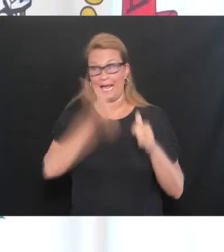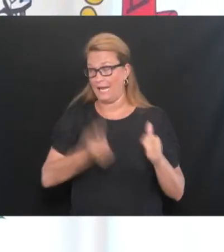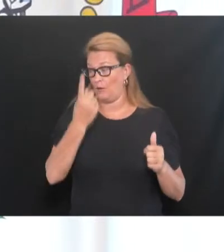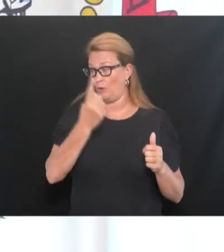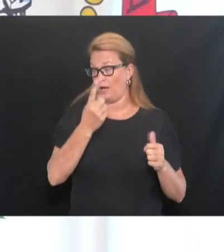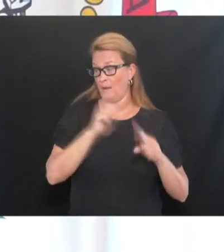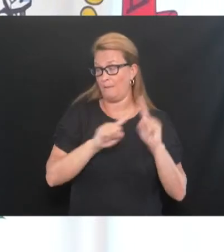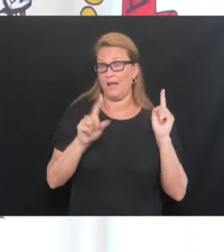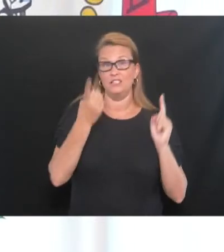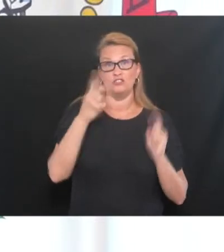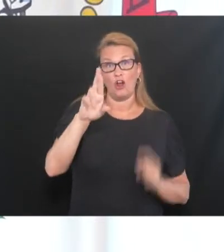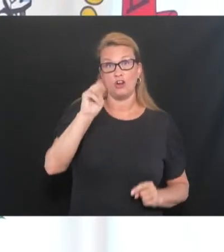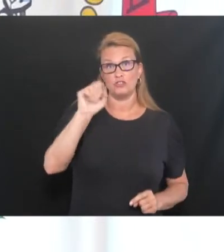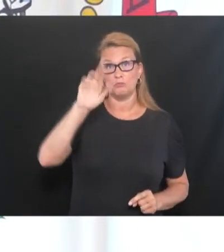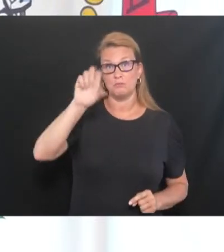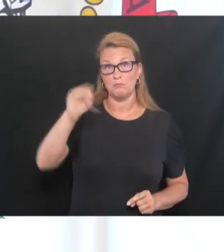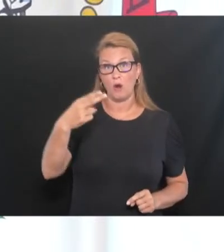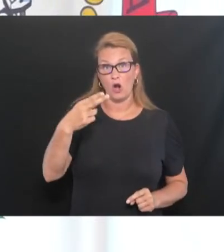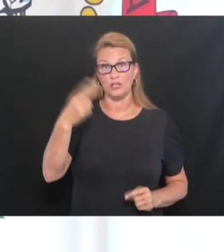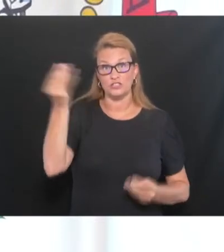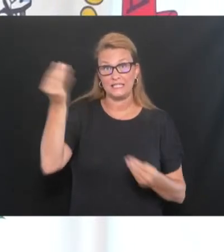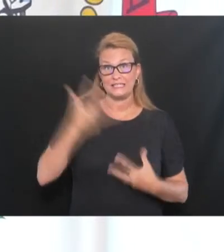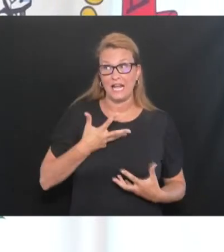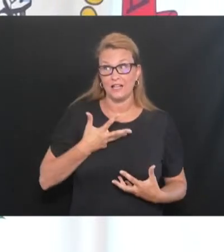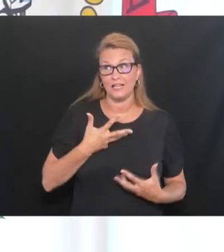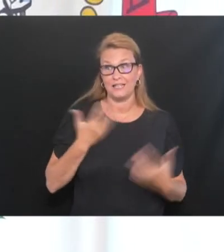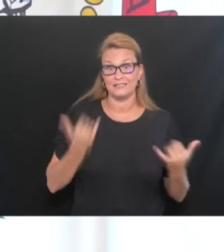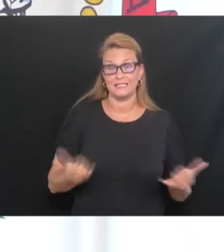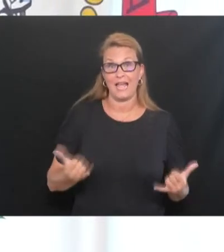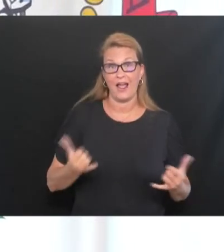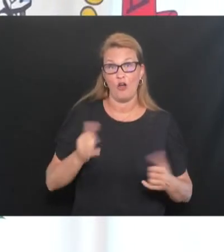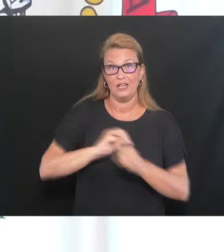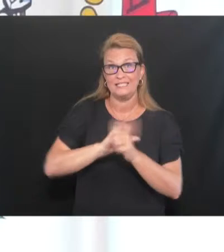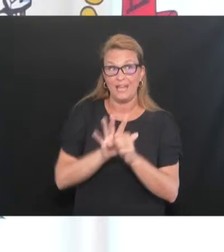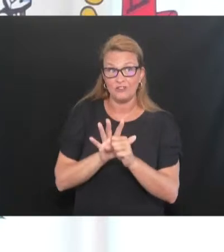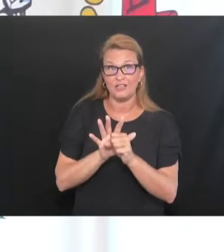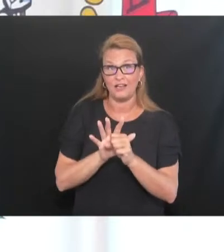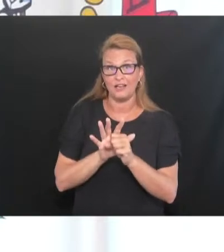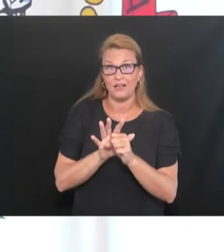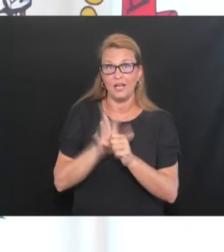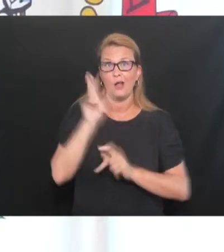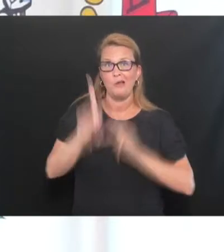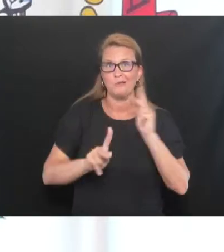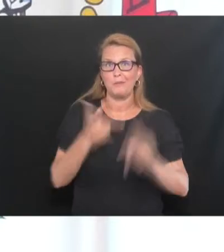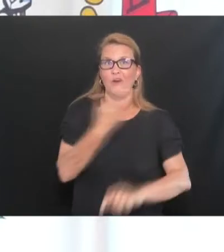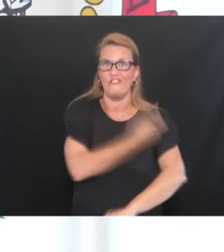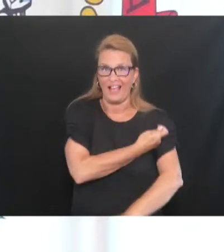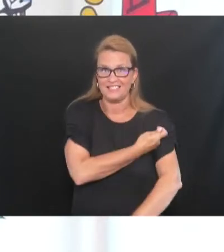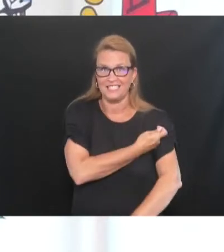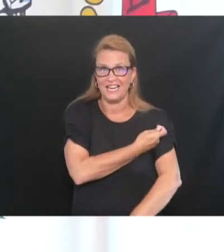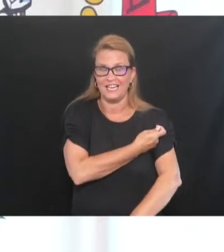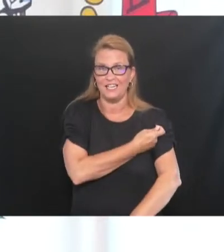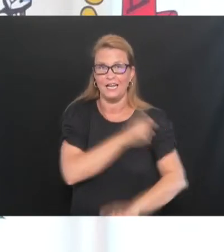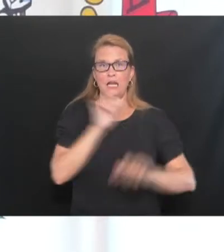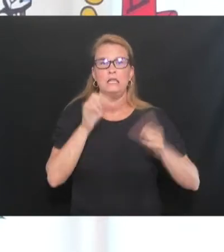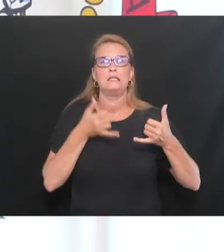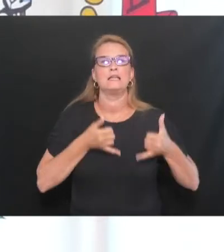but Dr. Marsh is telling us now with this Delta variant that even people that are vaccinated can